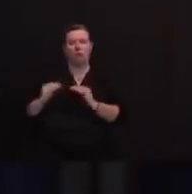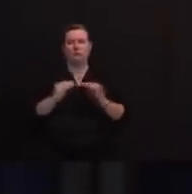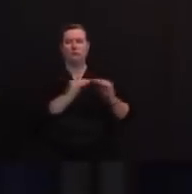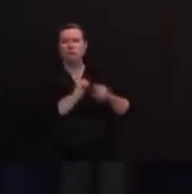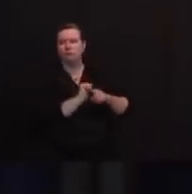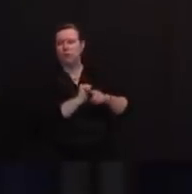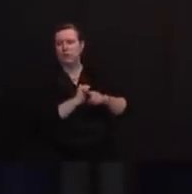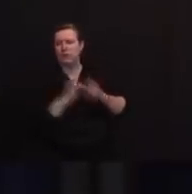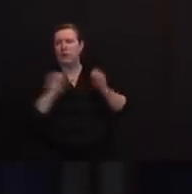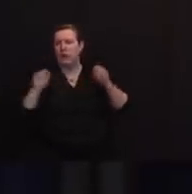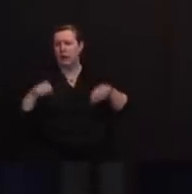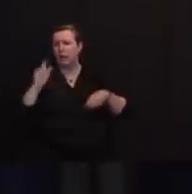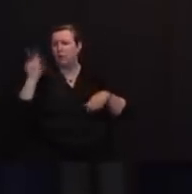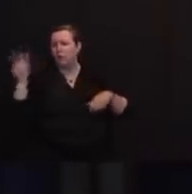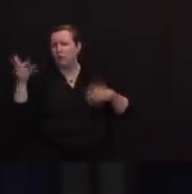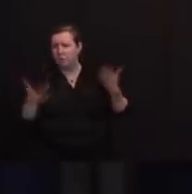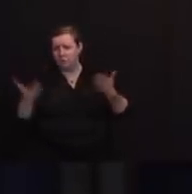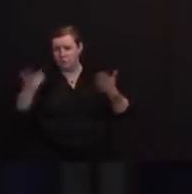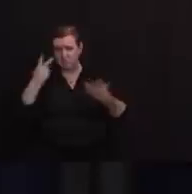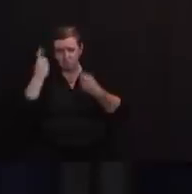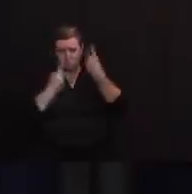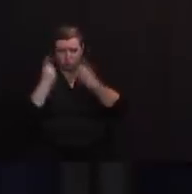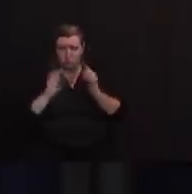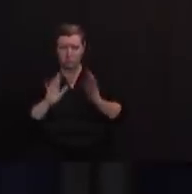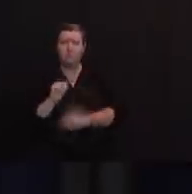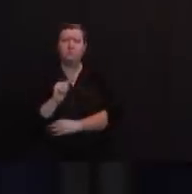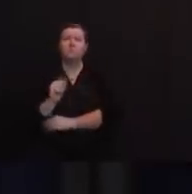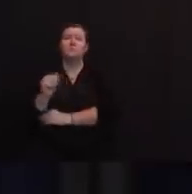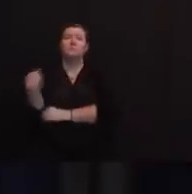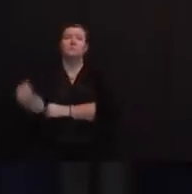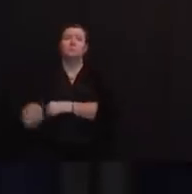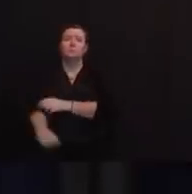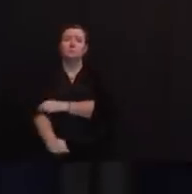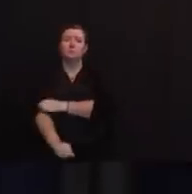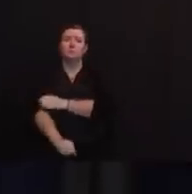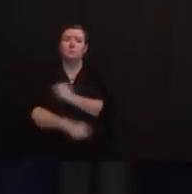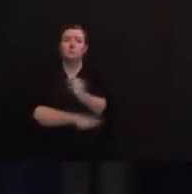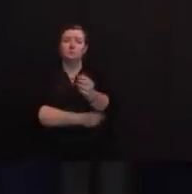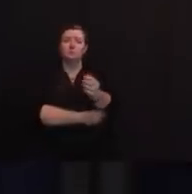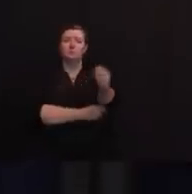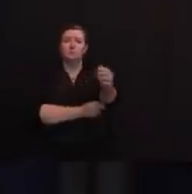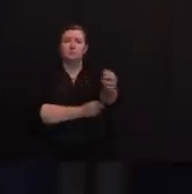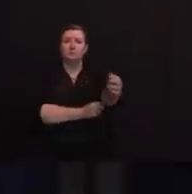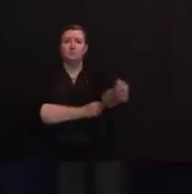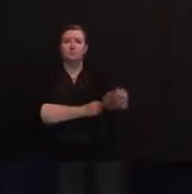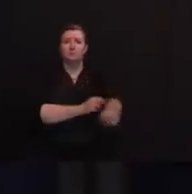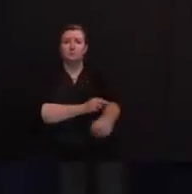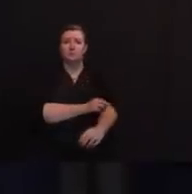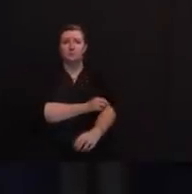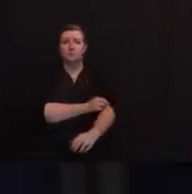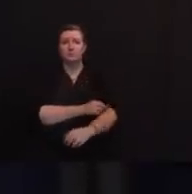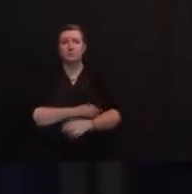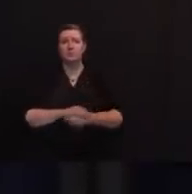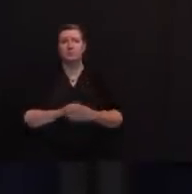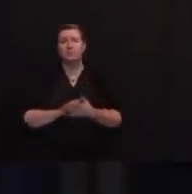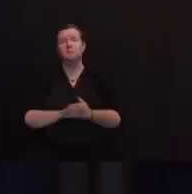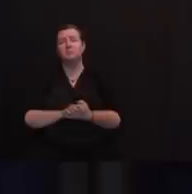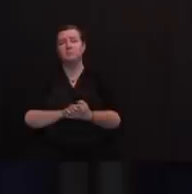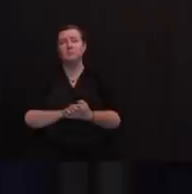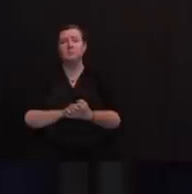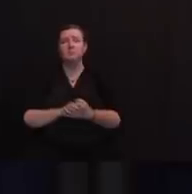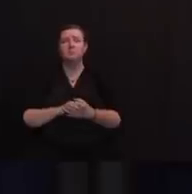Any comments on sign-ups, what the workforce looks like relative to what we